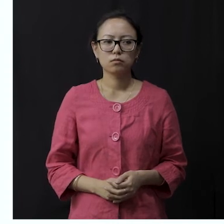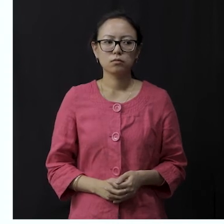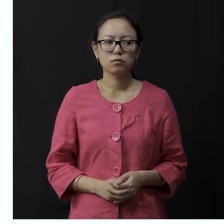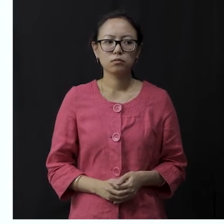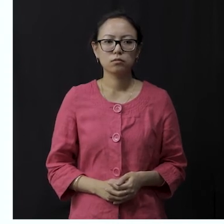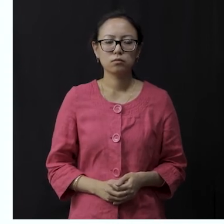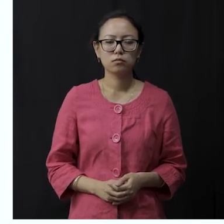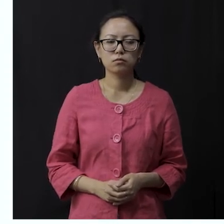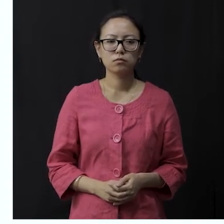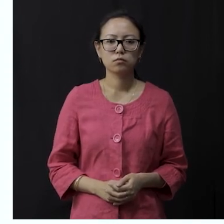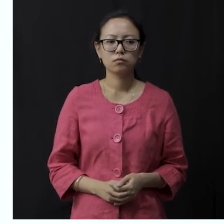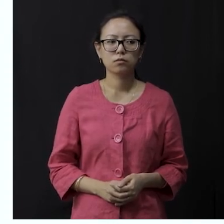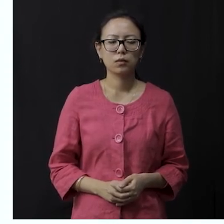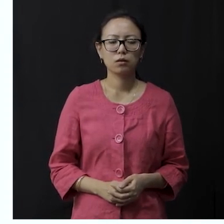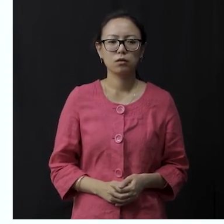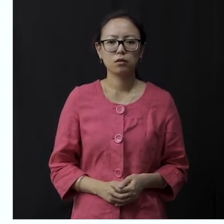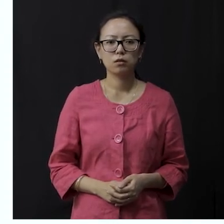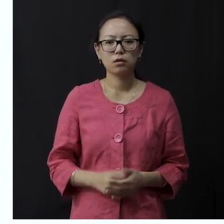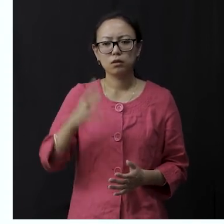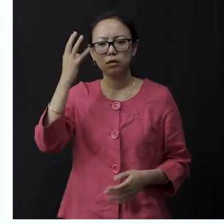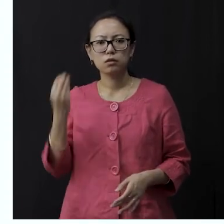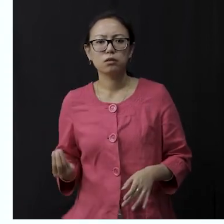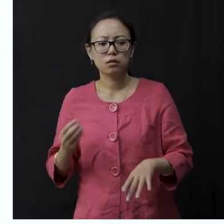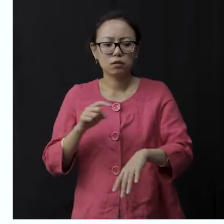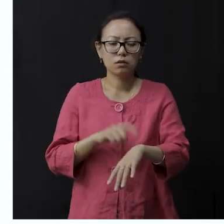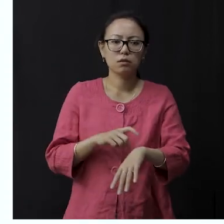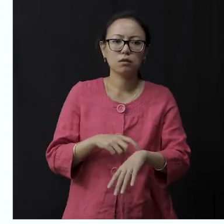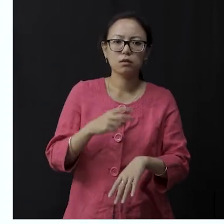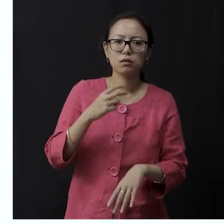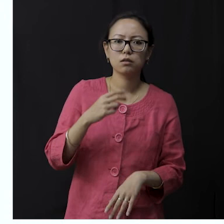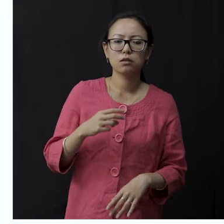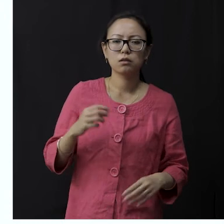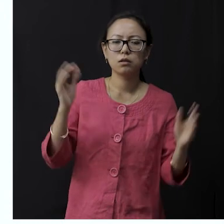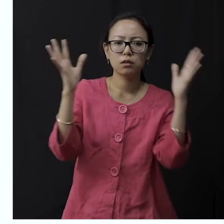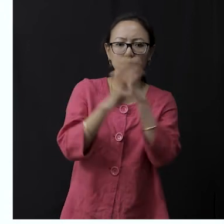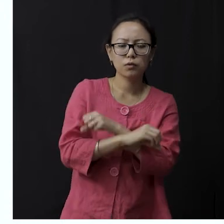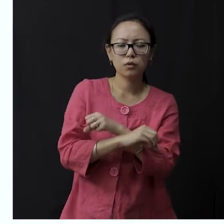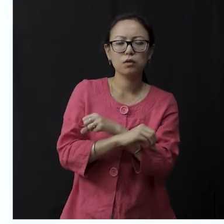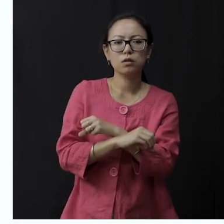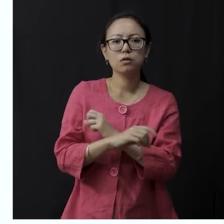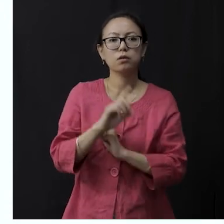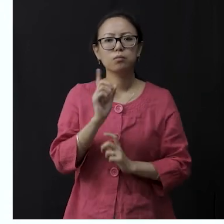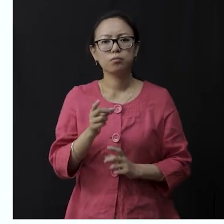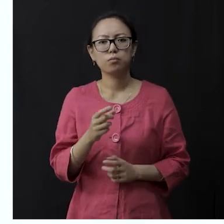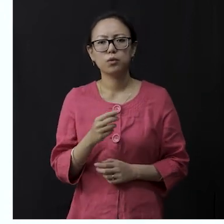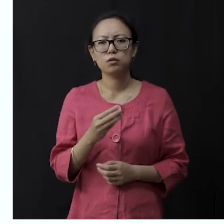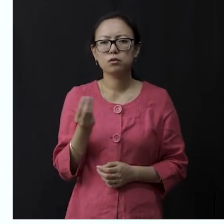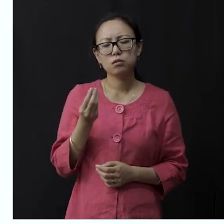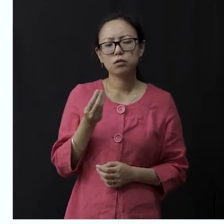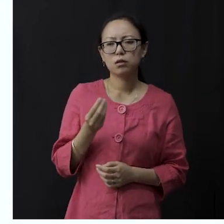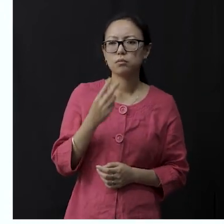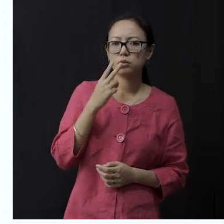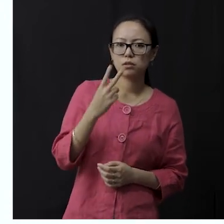to the next, that is, what do you see at night? At night, even though it is dark, we can see, right? We can see something, right? Because